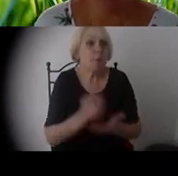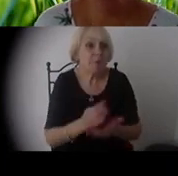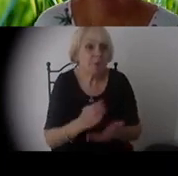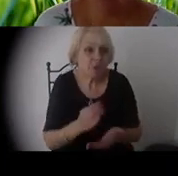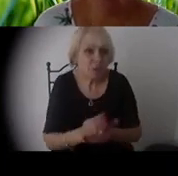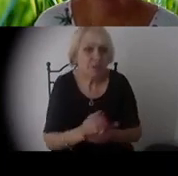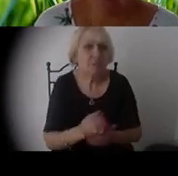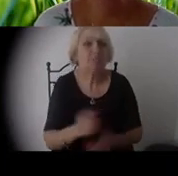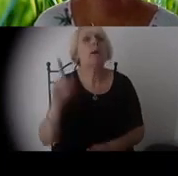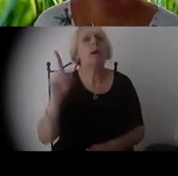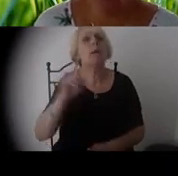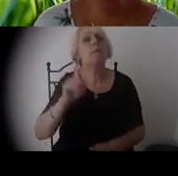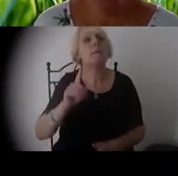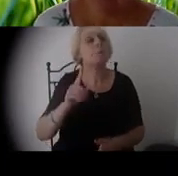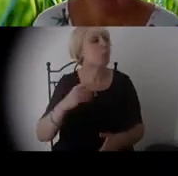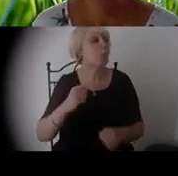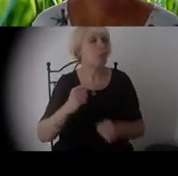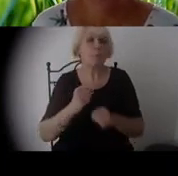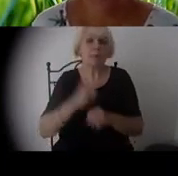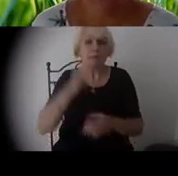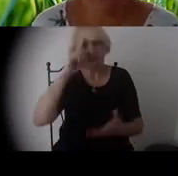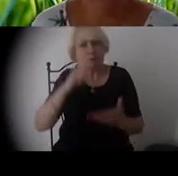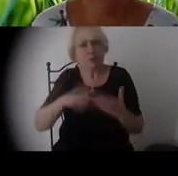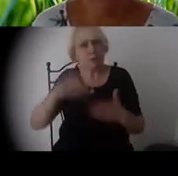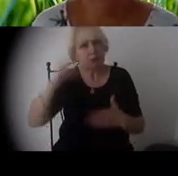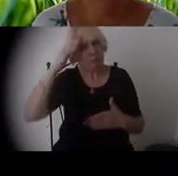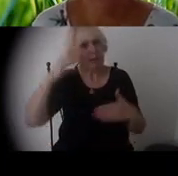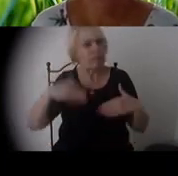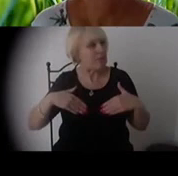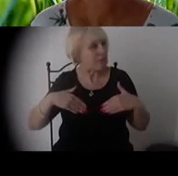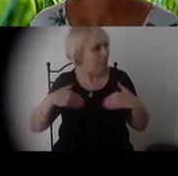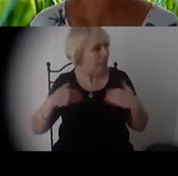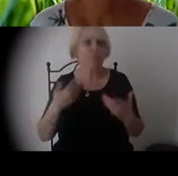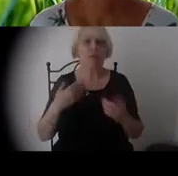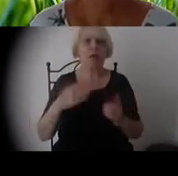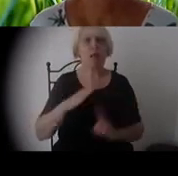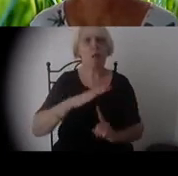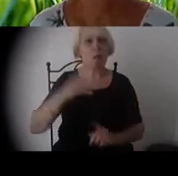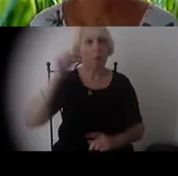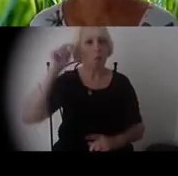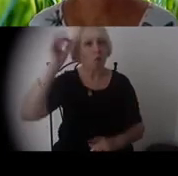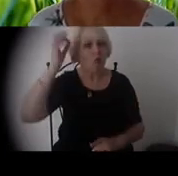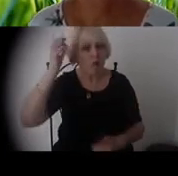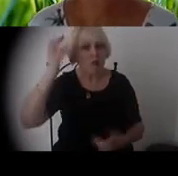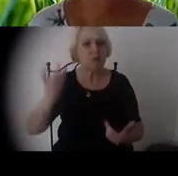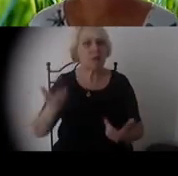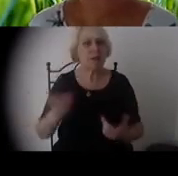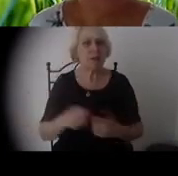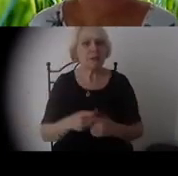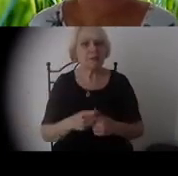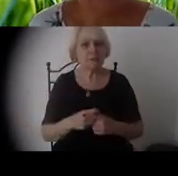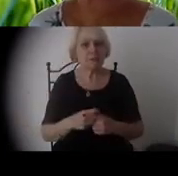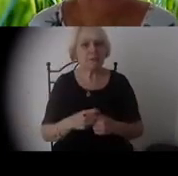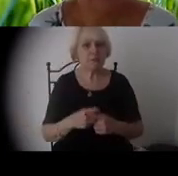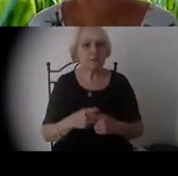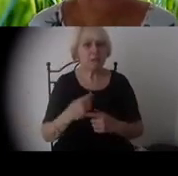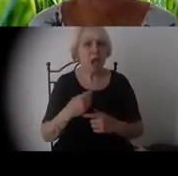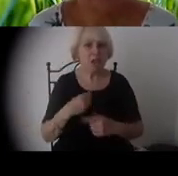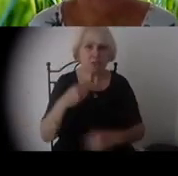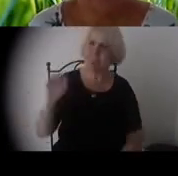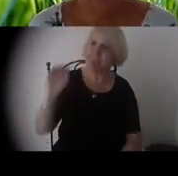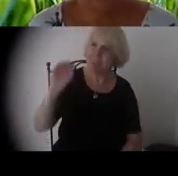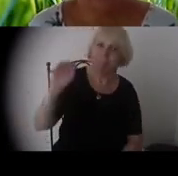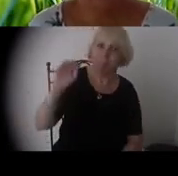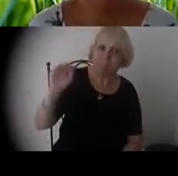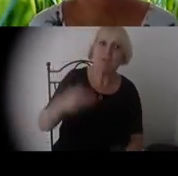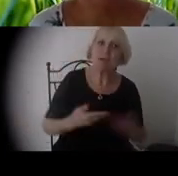health provision, to the local authority, to really try and say, you know, give the views